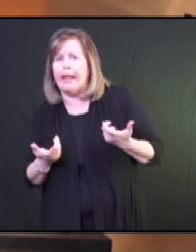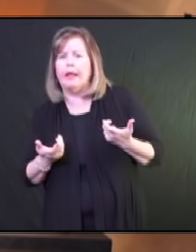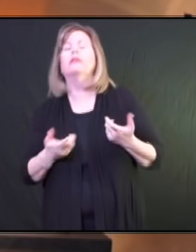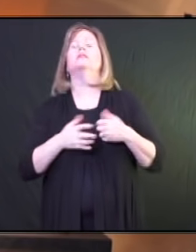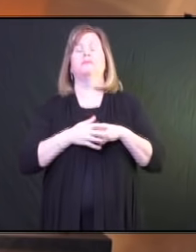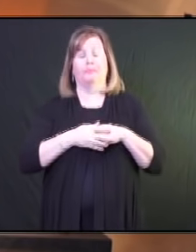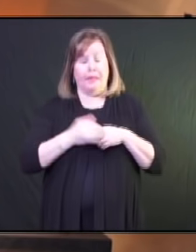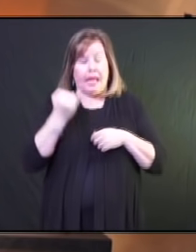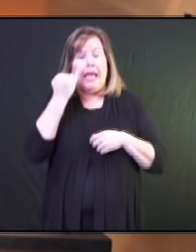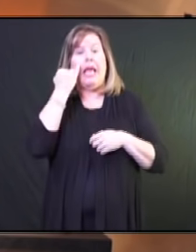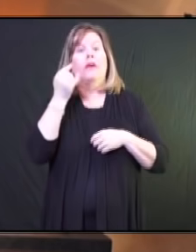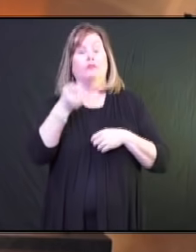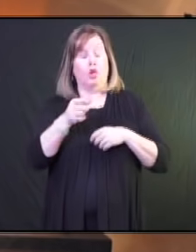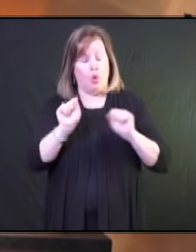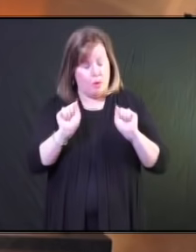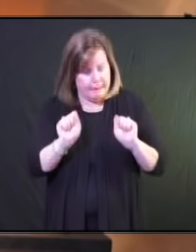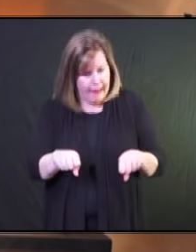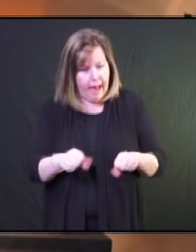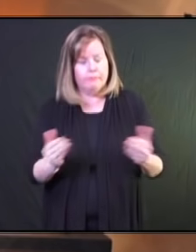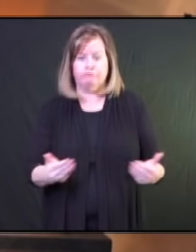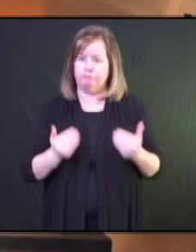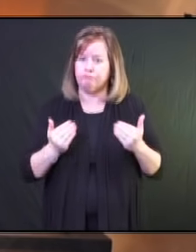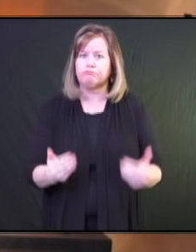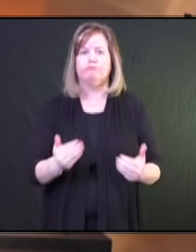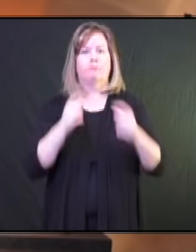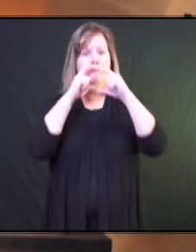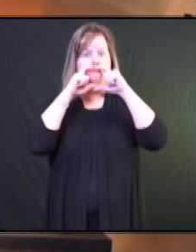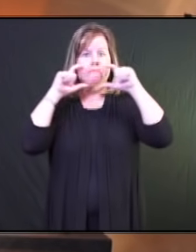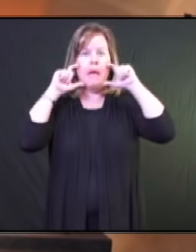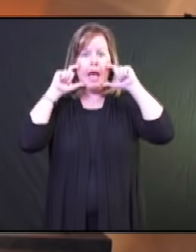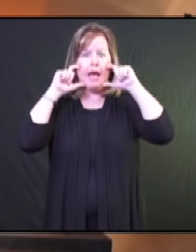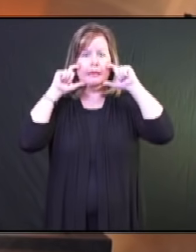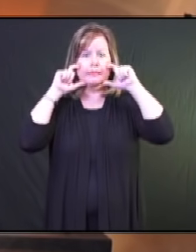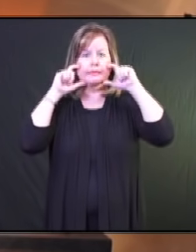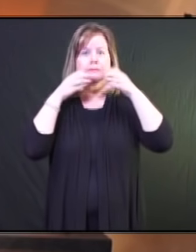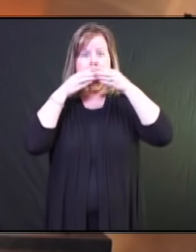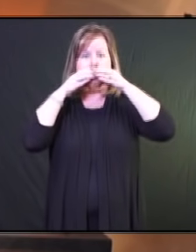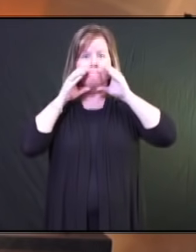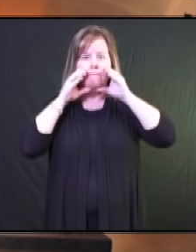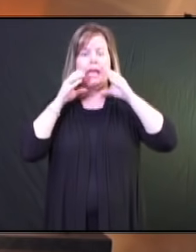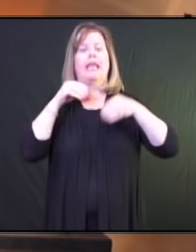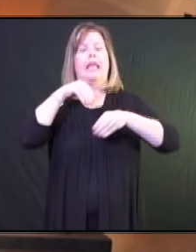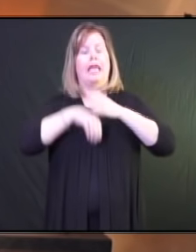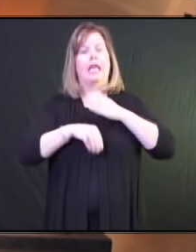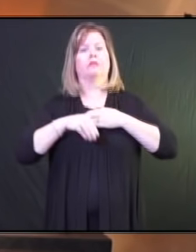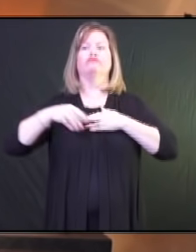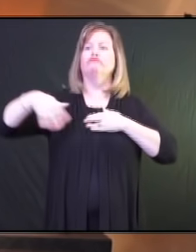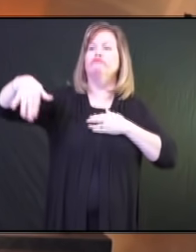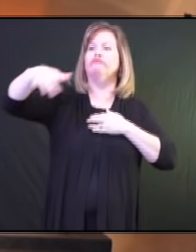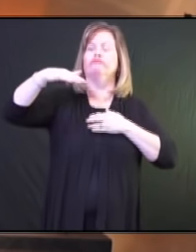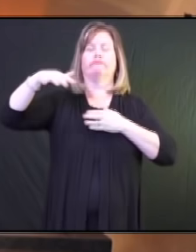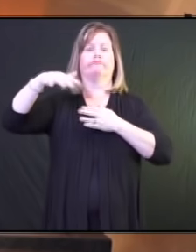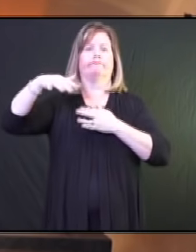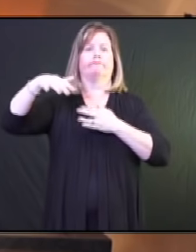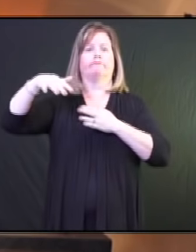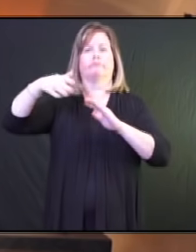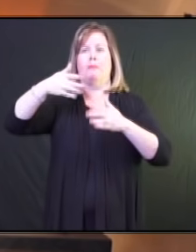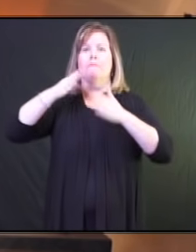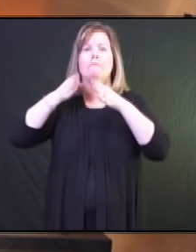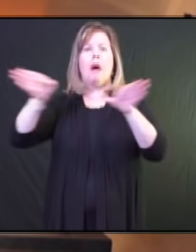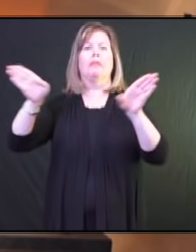a cloth mask to do that, in public especially. That prevents or limits